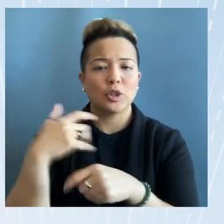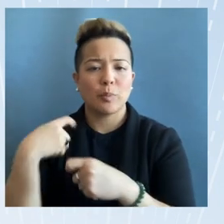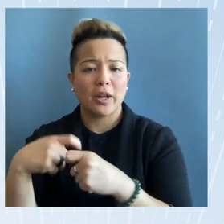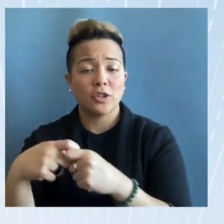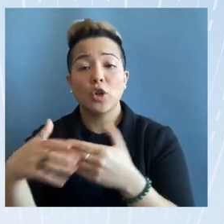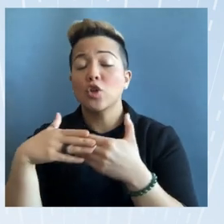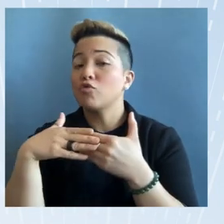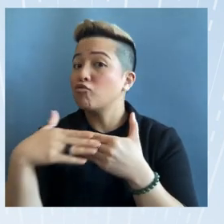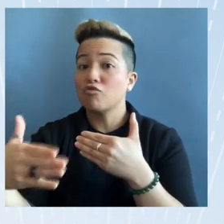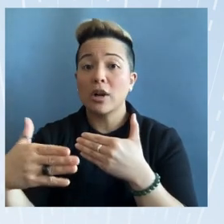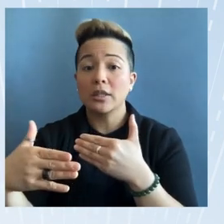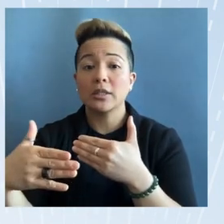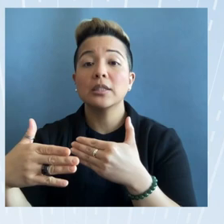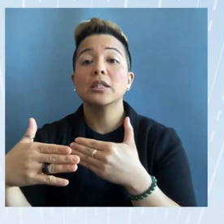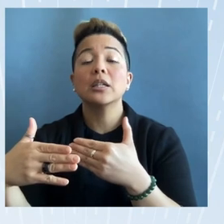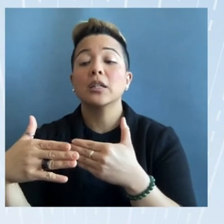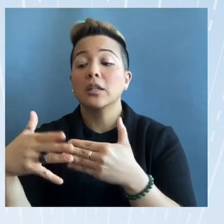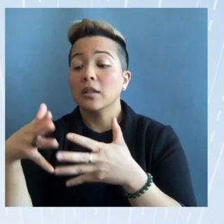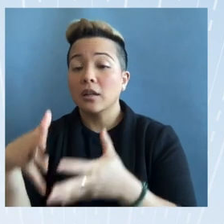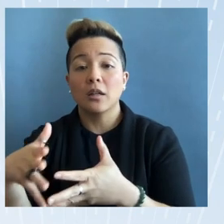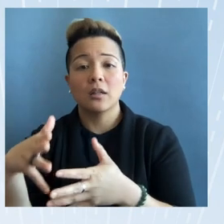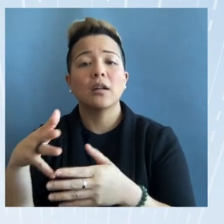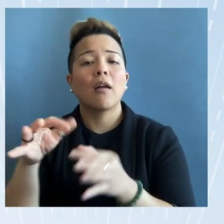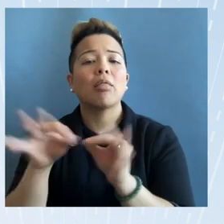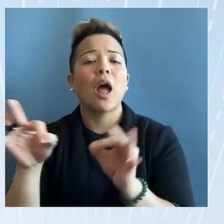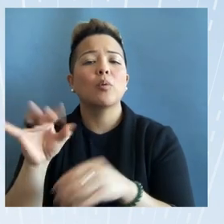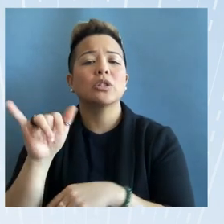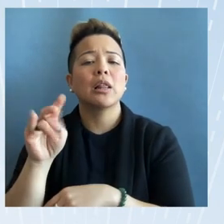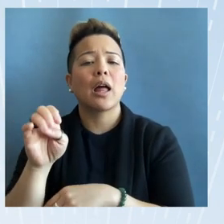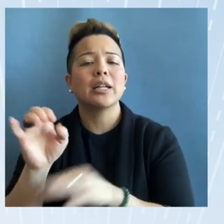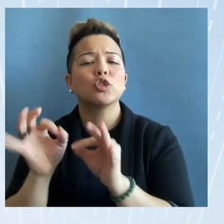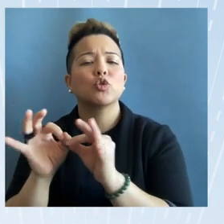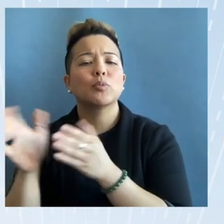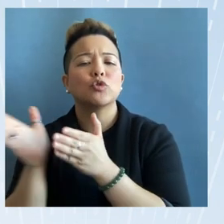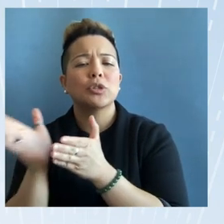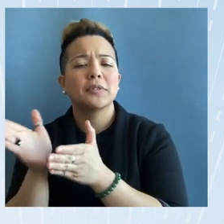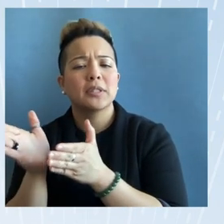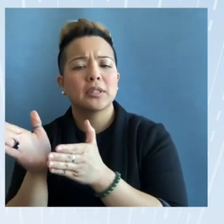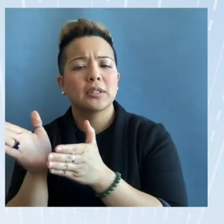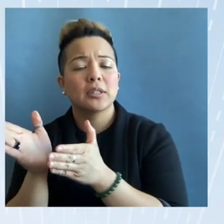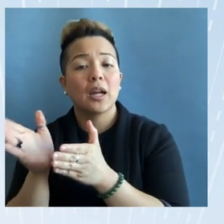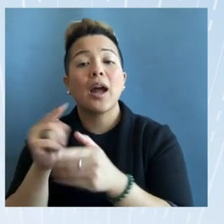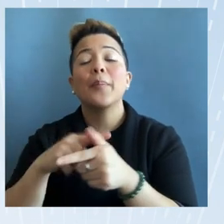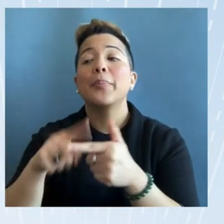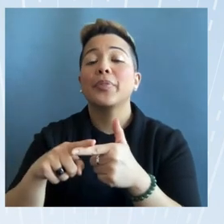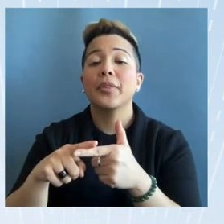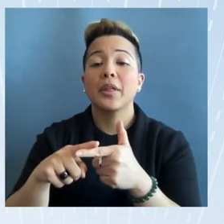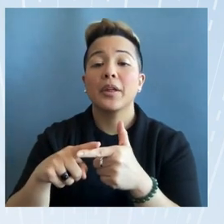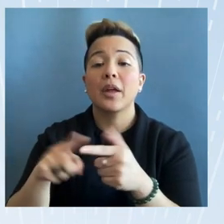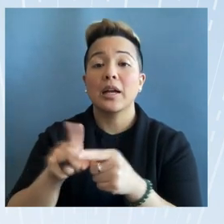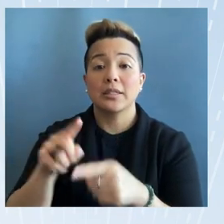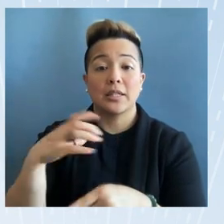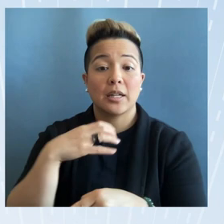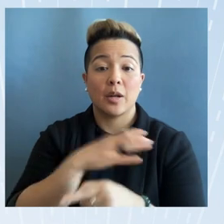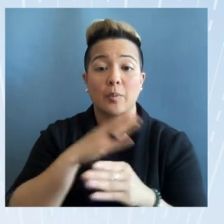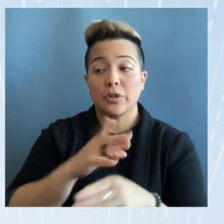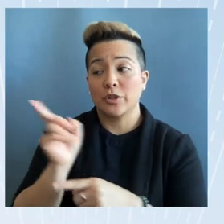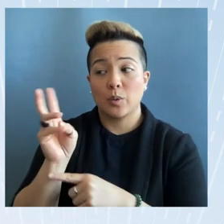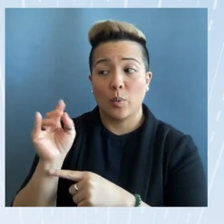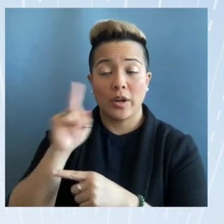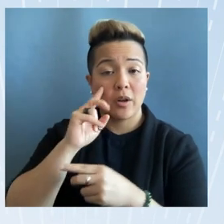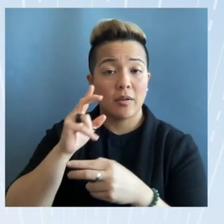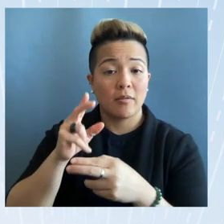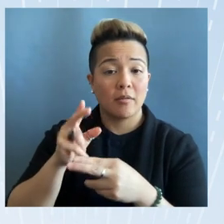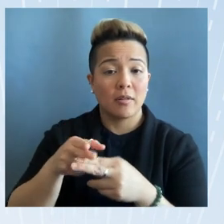through a language line interpreter service. And then, as Commissioner Nguyen noted, it gets